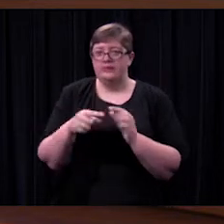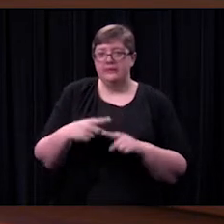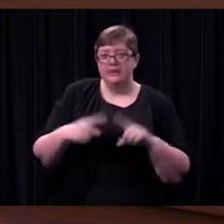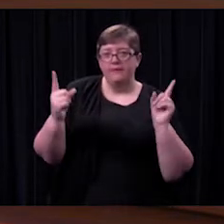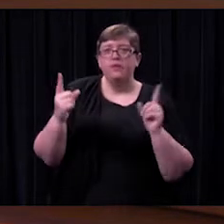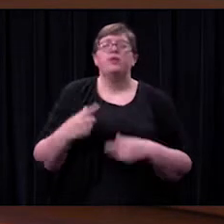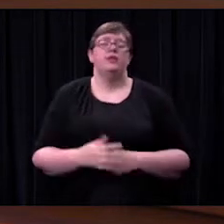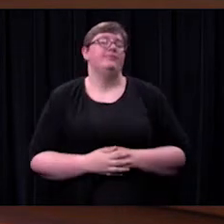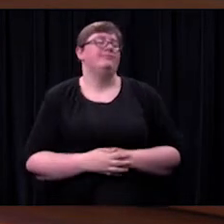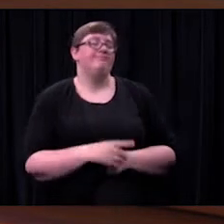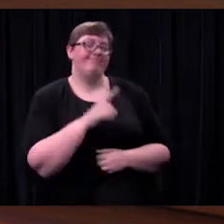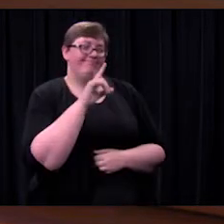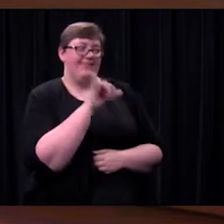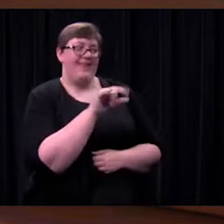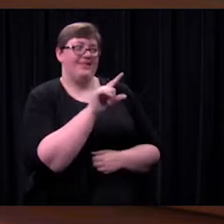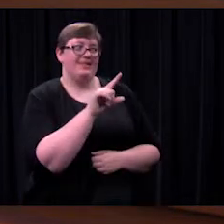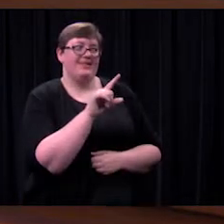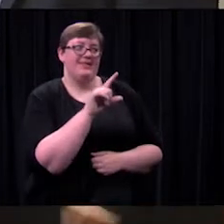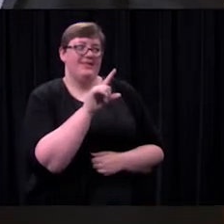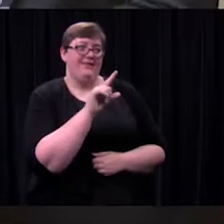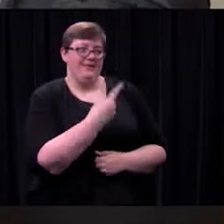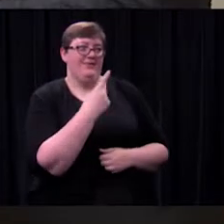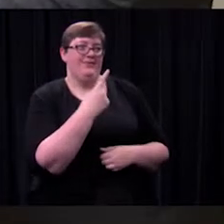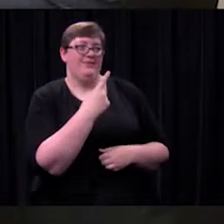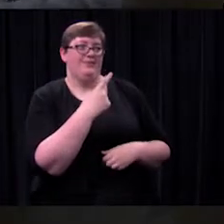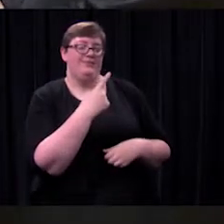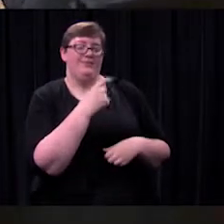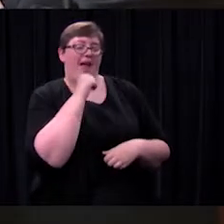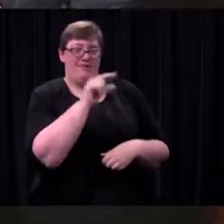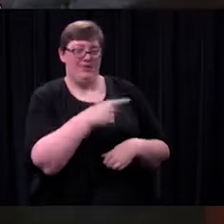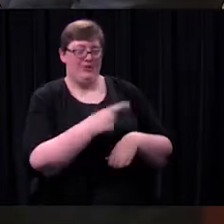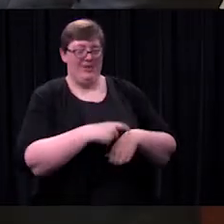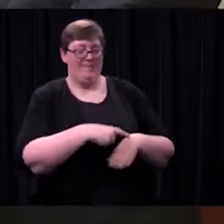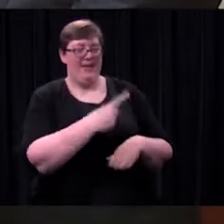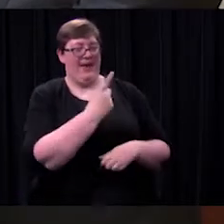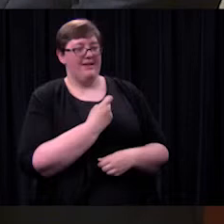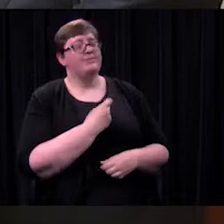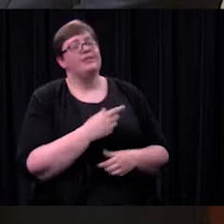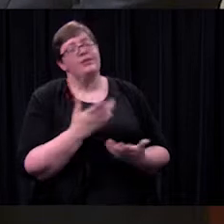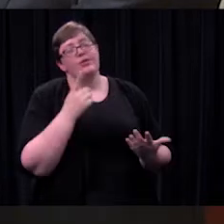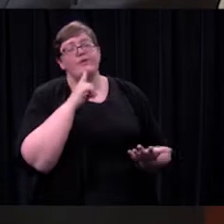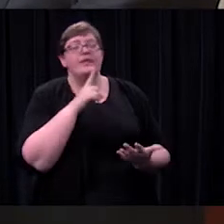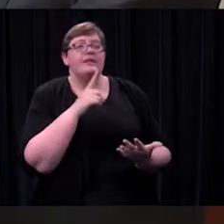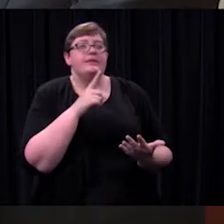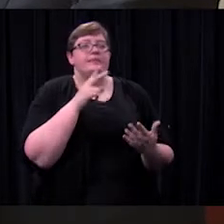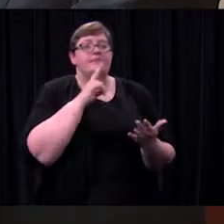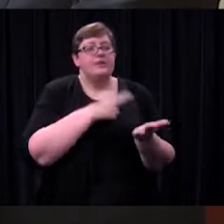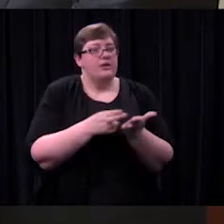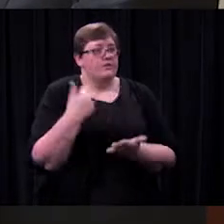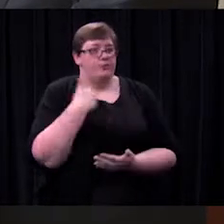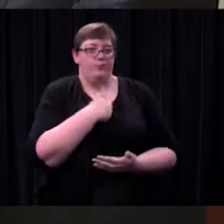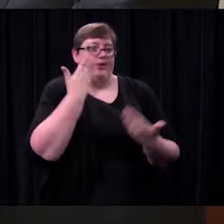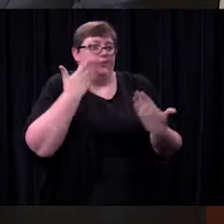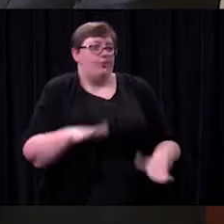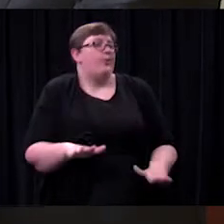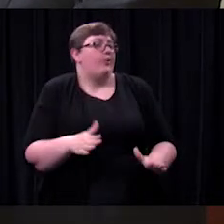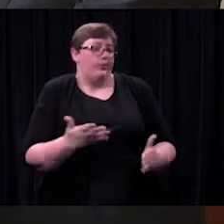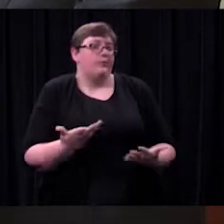first time we've been asked that question. Yeah, I know. No, we actually, to be fair, we don't know.